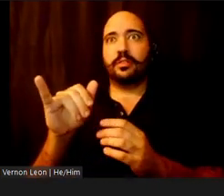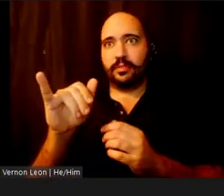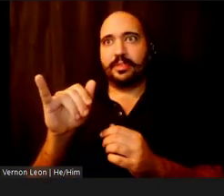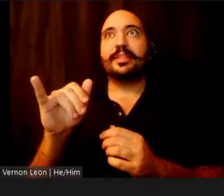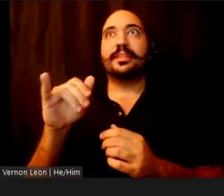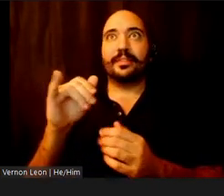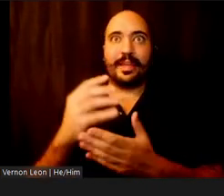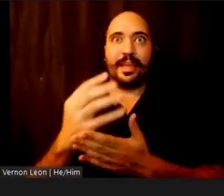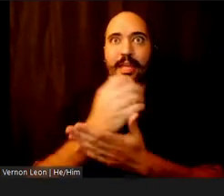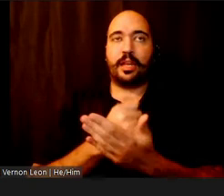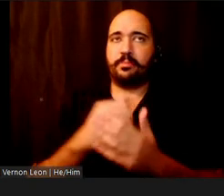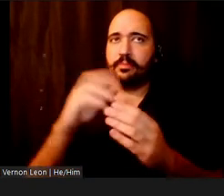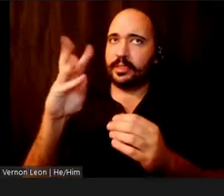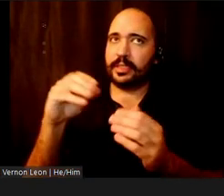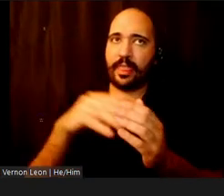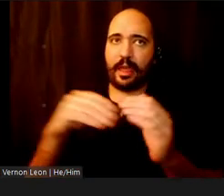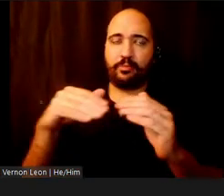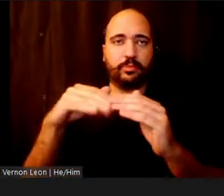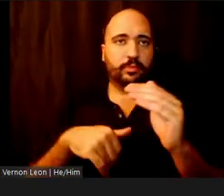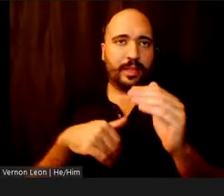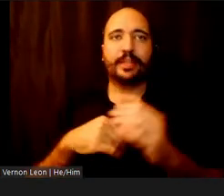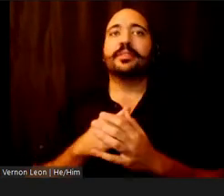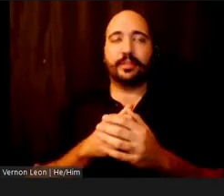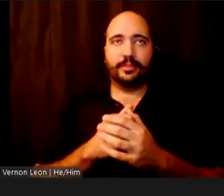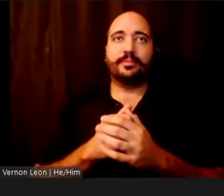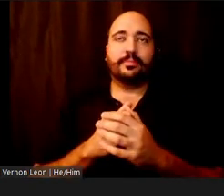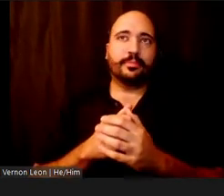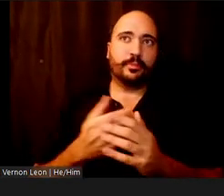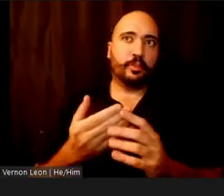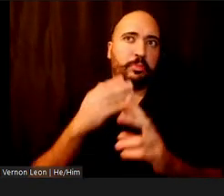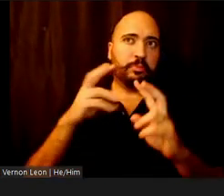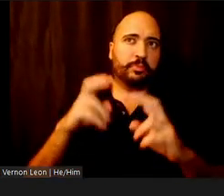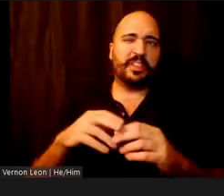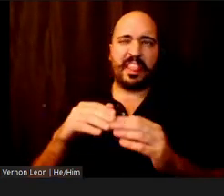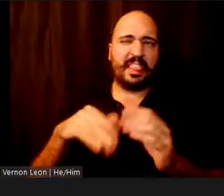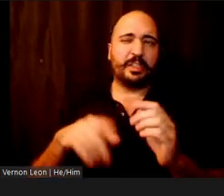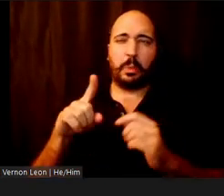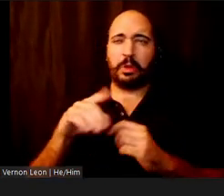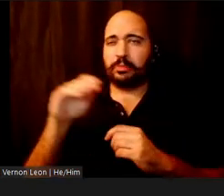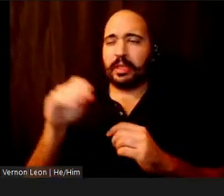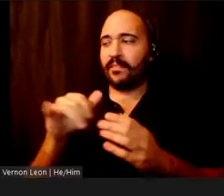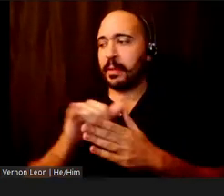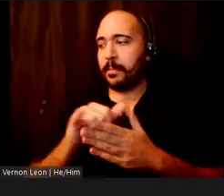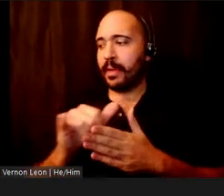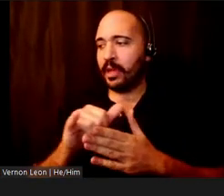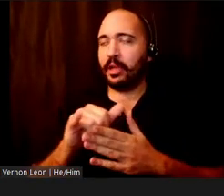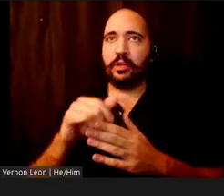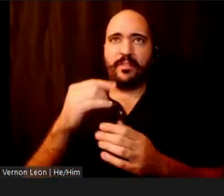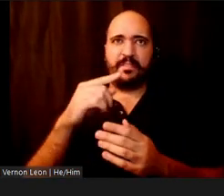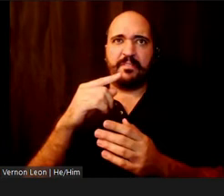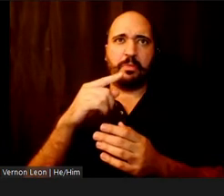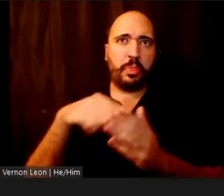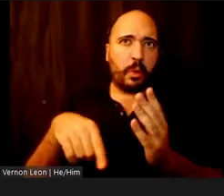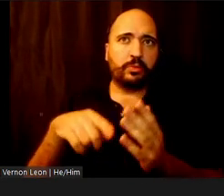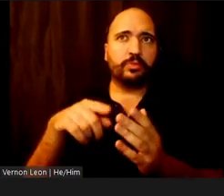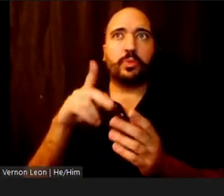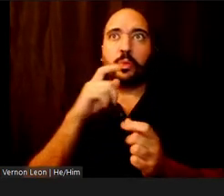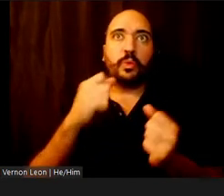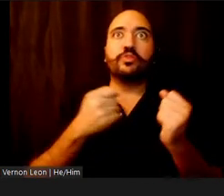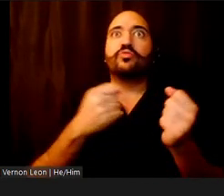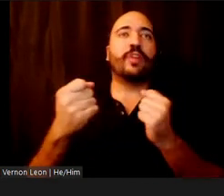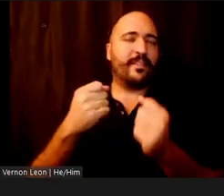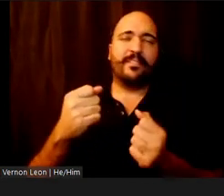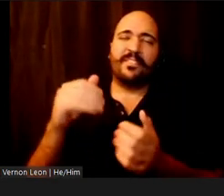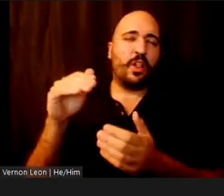than $60,000 per year. Preliminary analysis has found that fewer than 1% of the Manhattan CEDs to commuters are low-income individuals who drive,